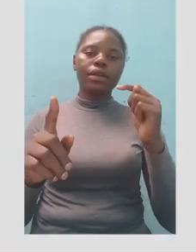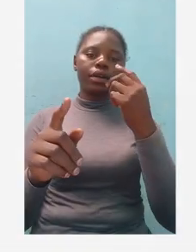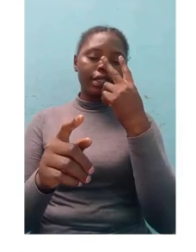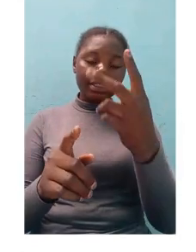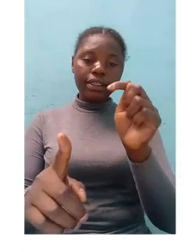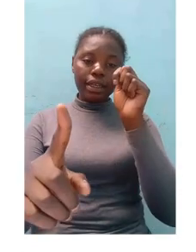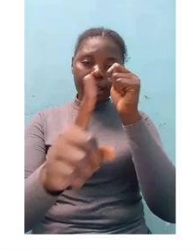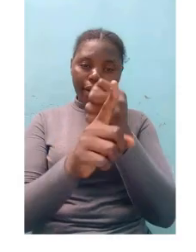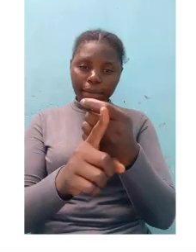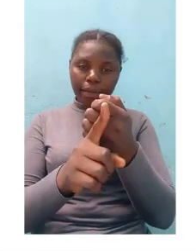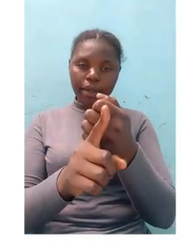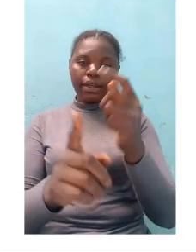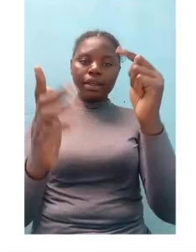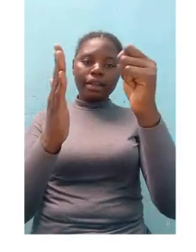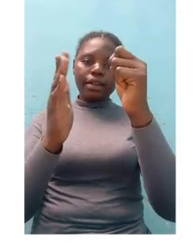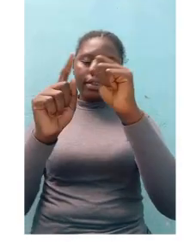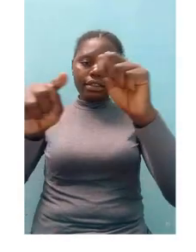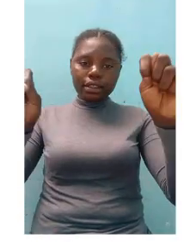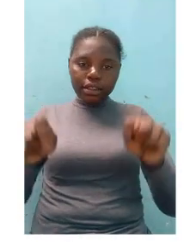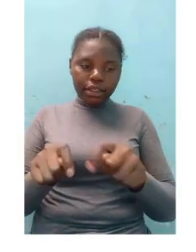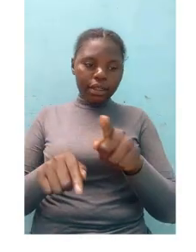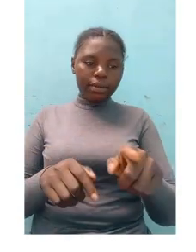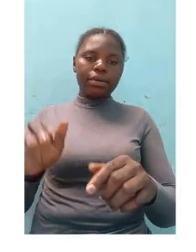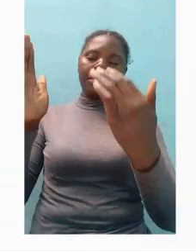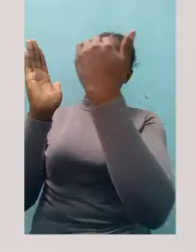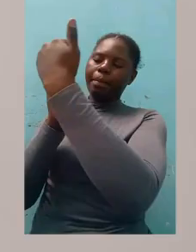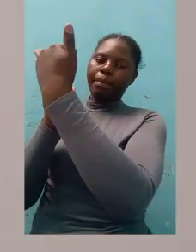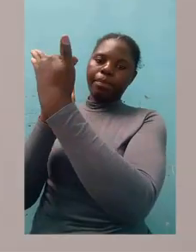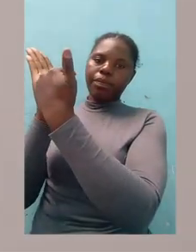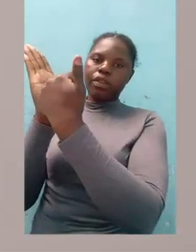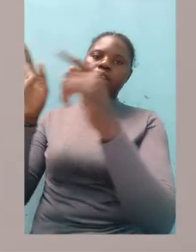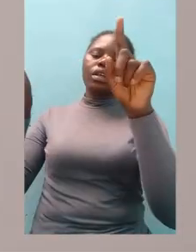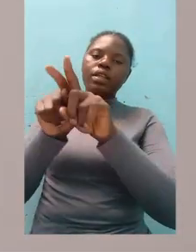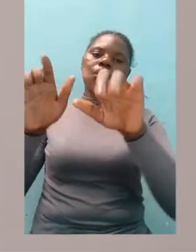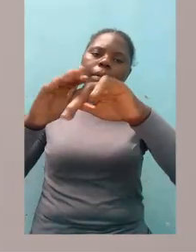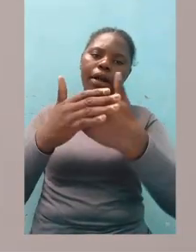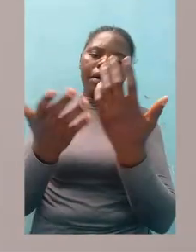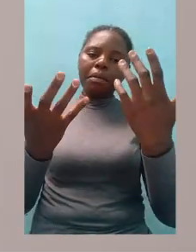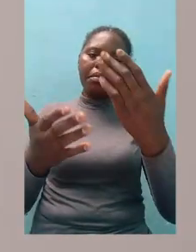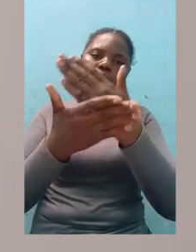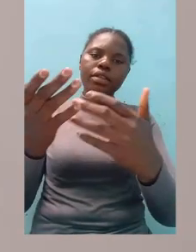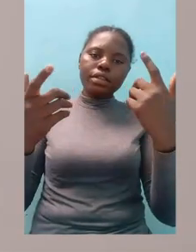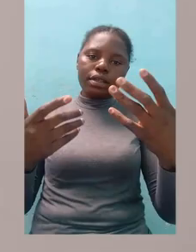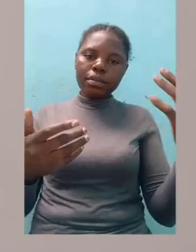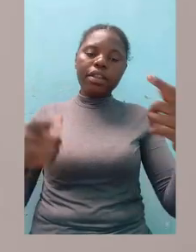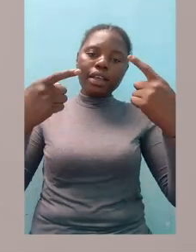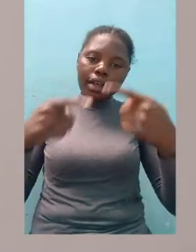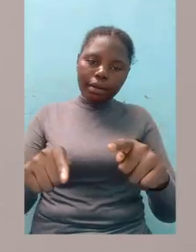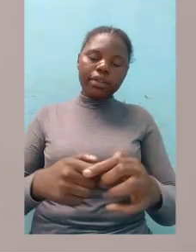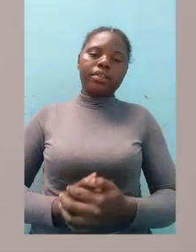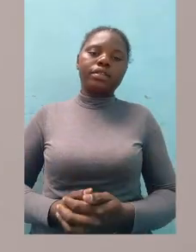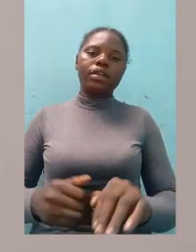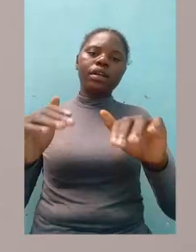The impact table is a combination of two different factors. The likelihood, so that's how likely something is going to happen. Is it almost